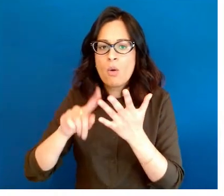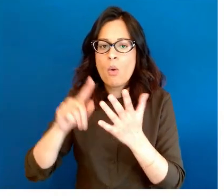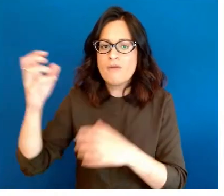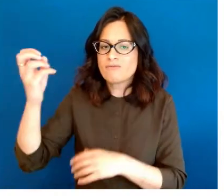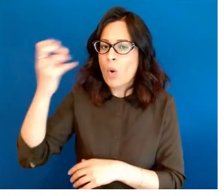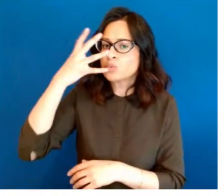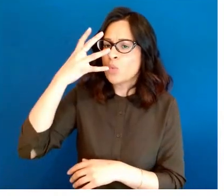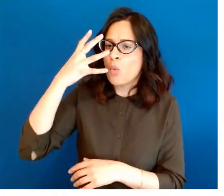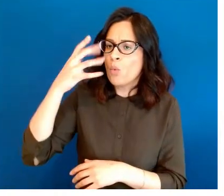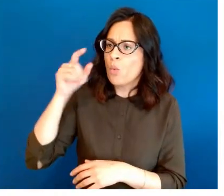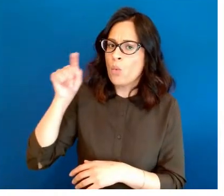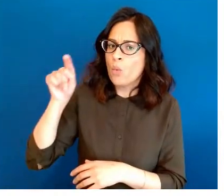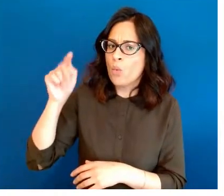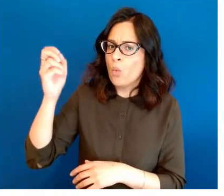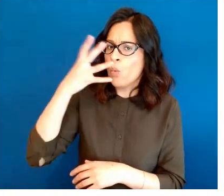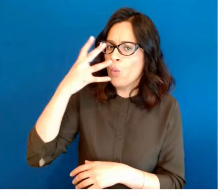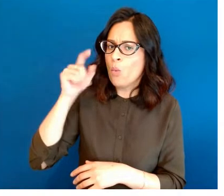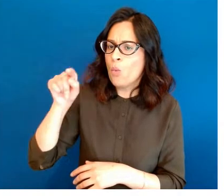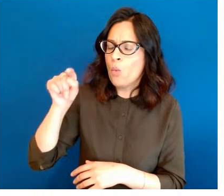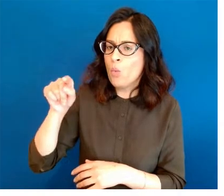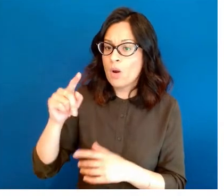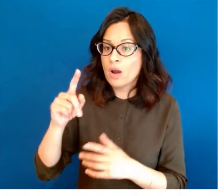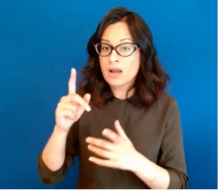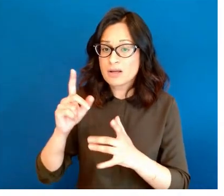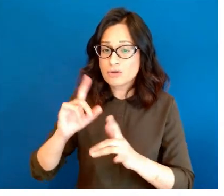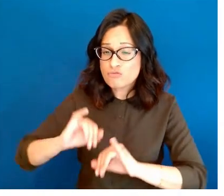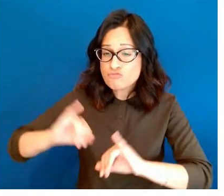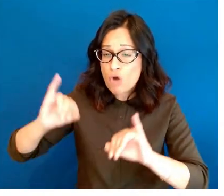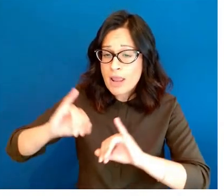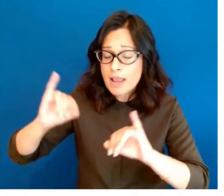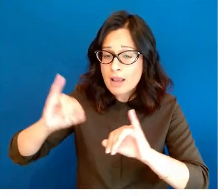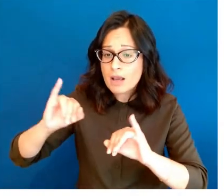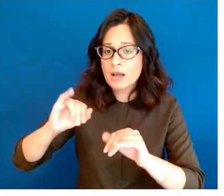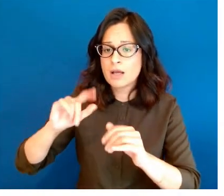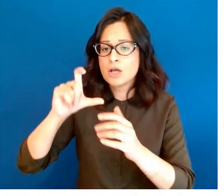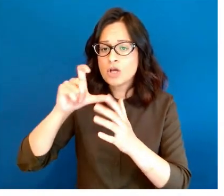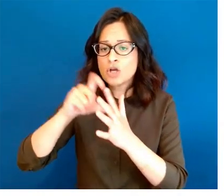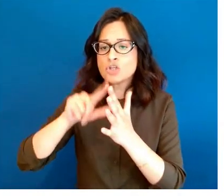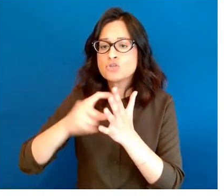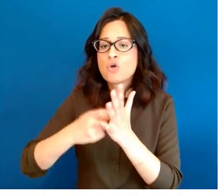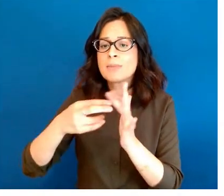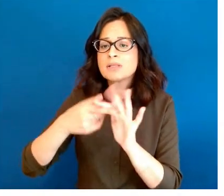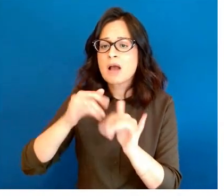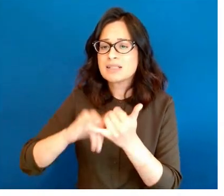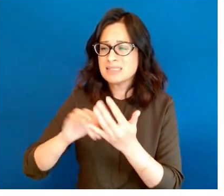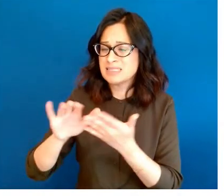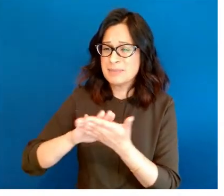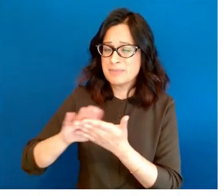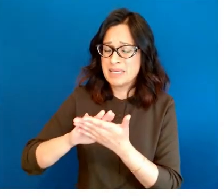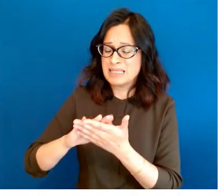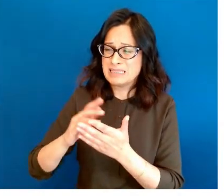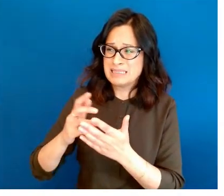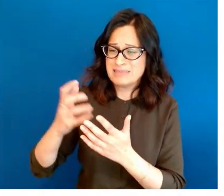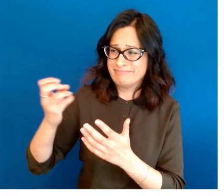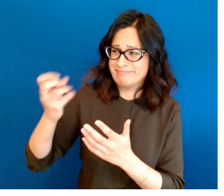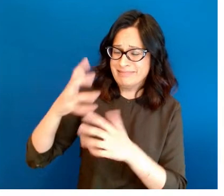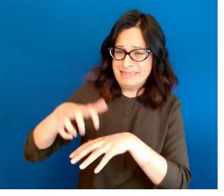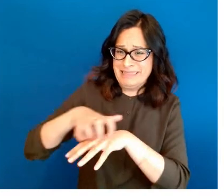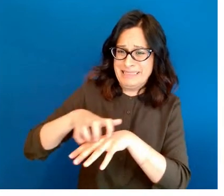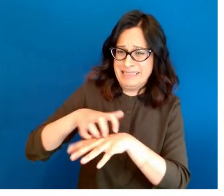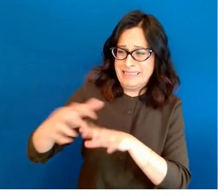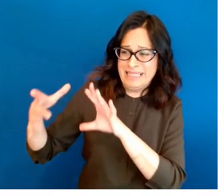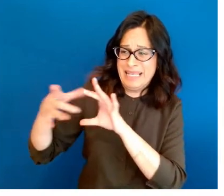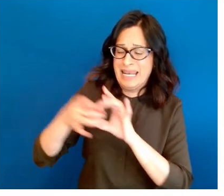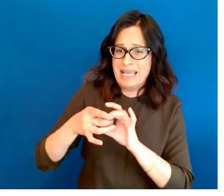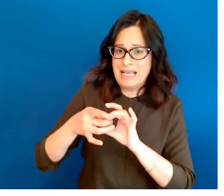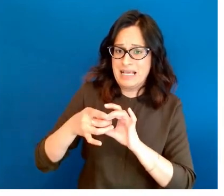also get chronic actinic dermatitis. And these are really just aggravation of eczema and also an allergy to sunlight in